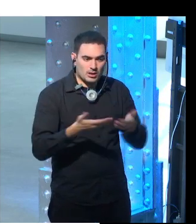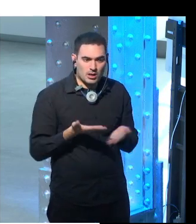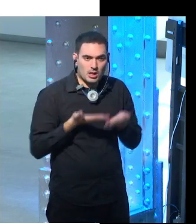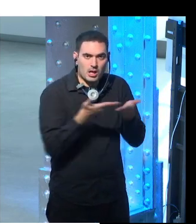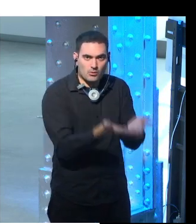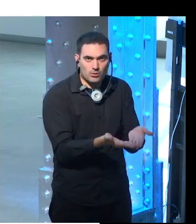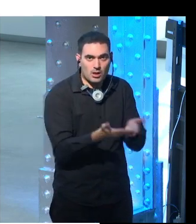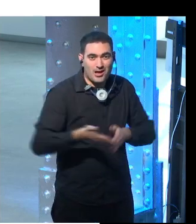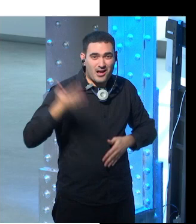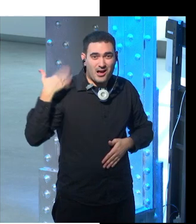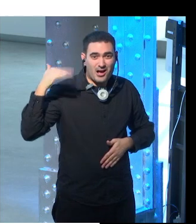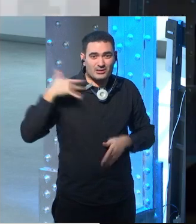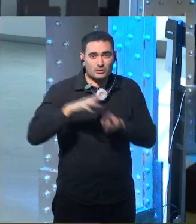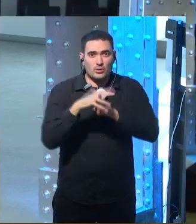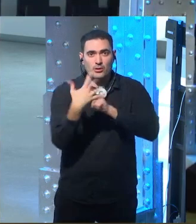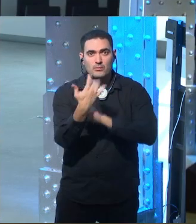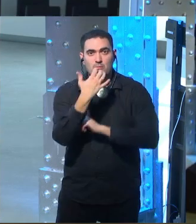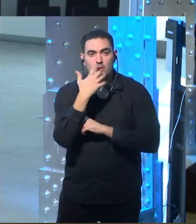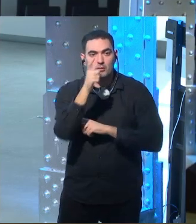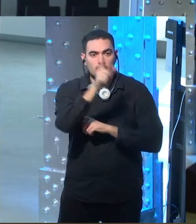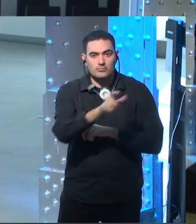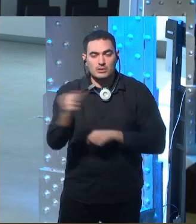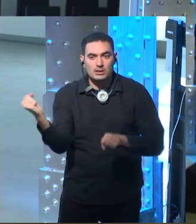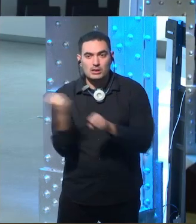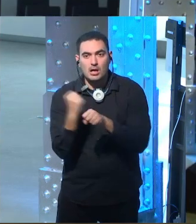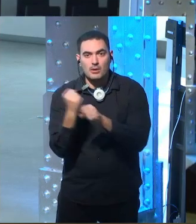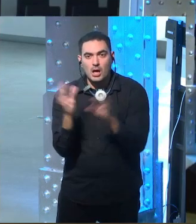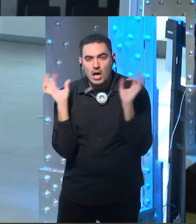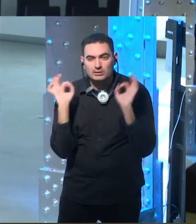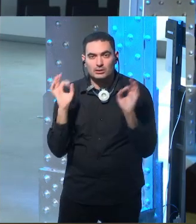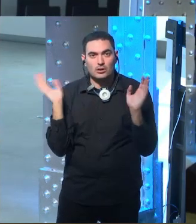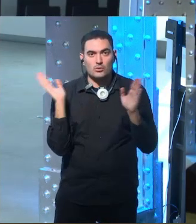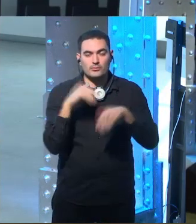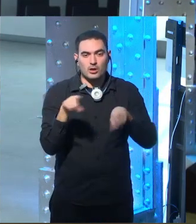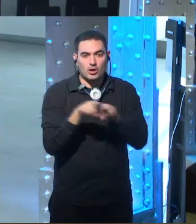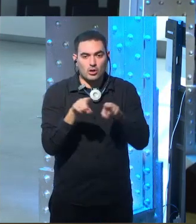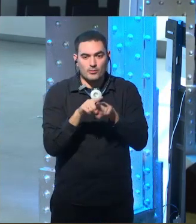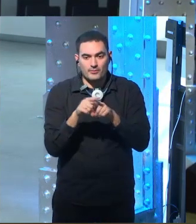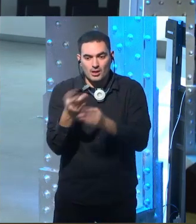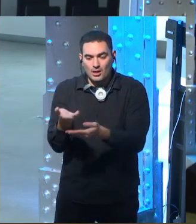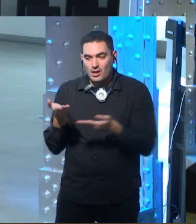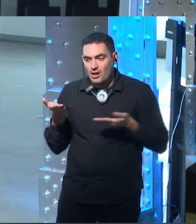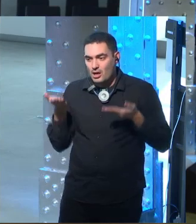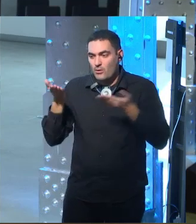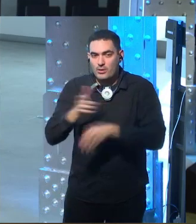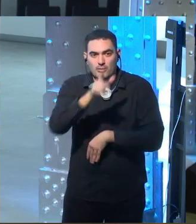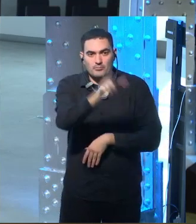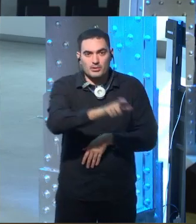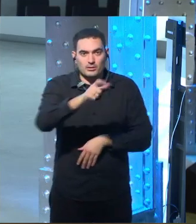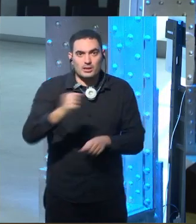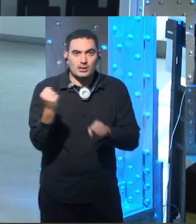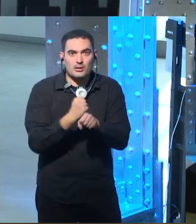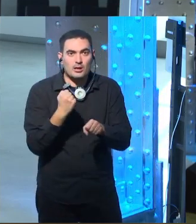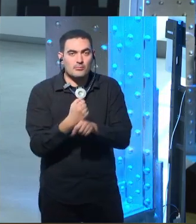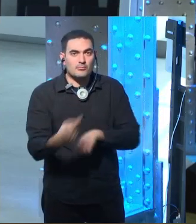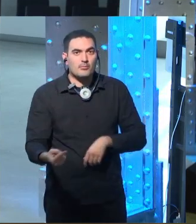least low-skill jobs were the safe havens for workers that lost their jobs in manufacturing. Now it seems